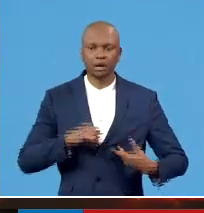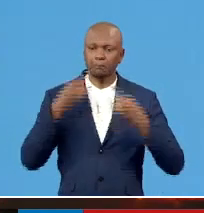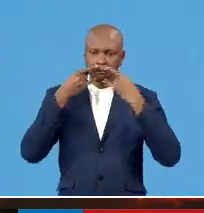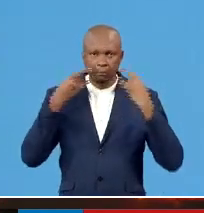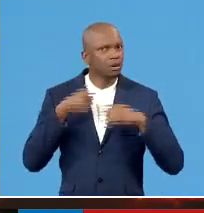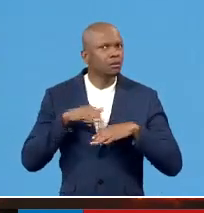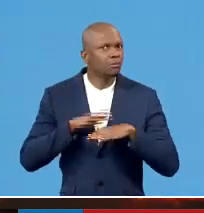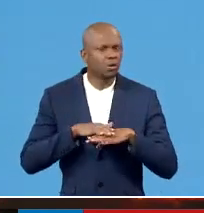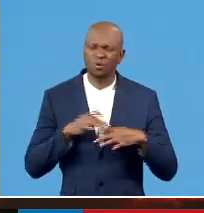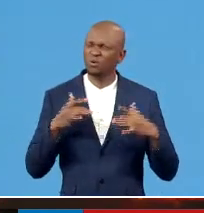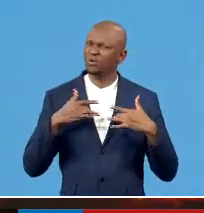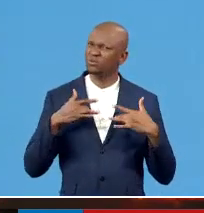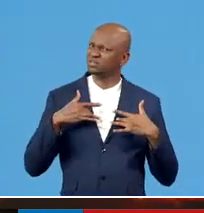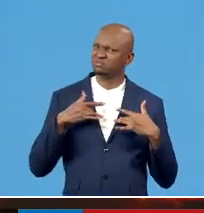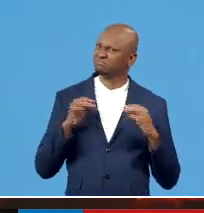for concern, correct?